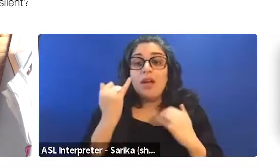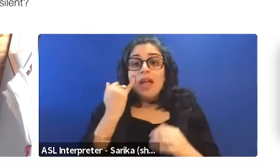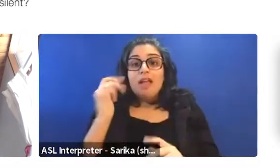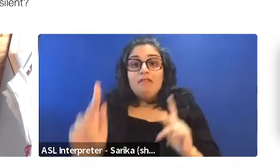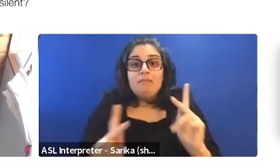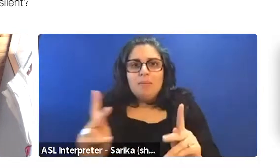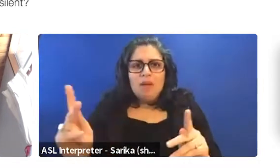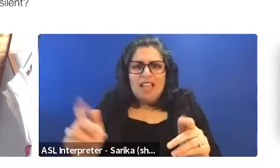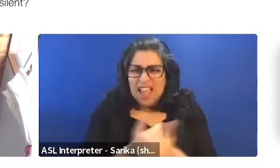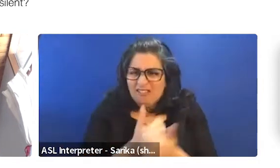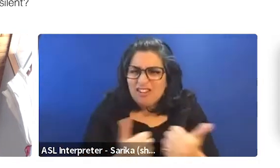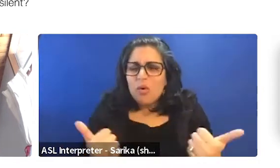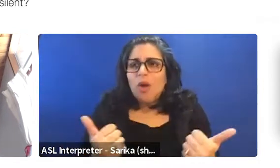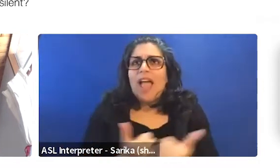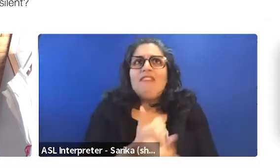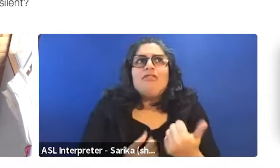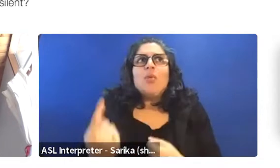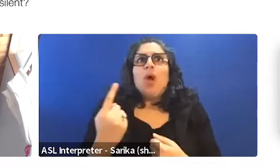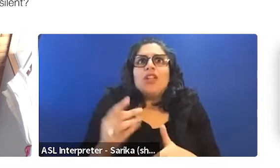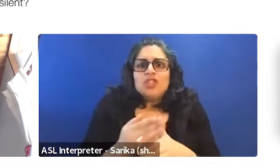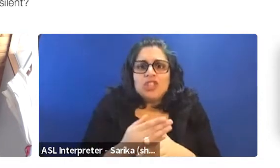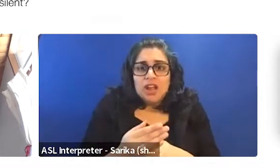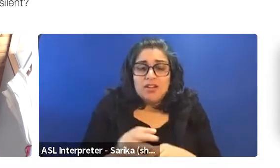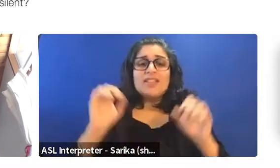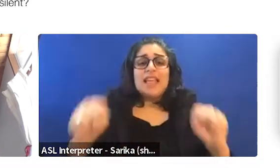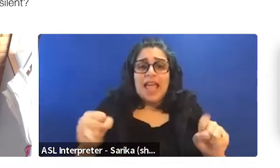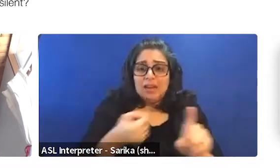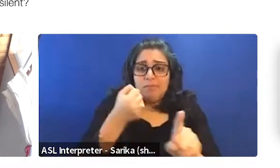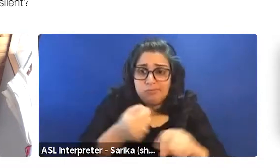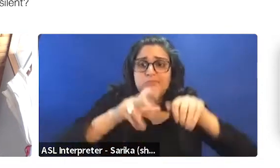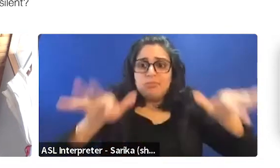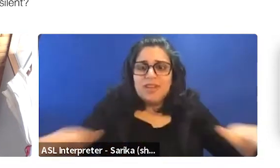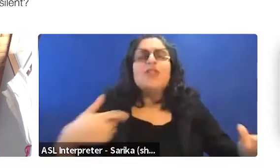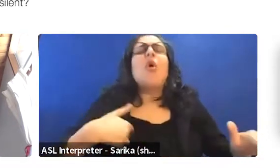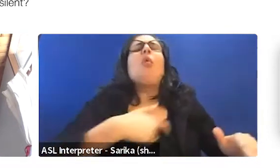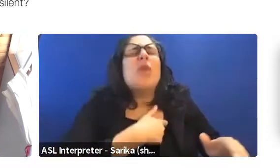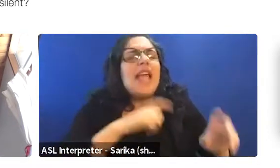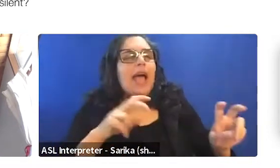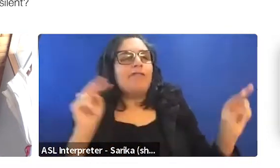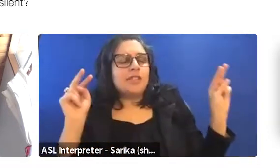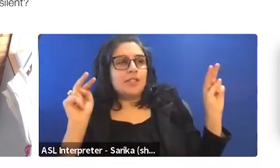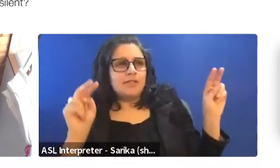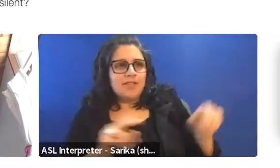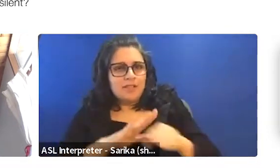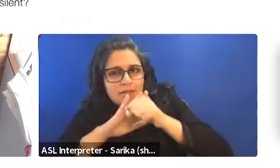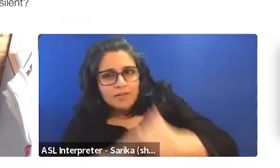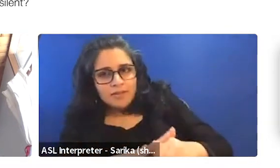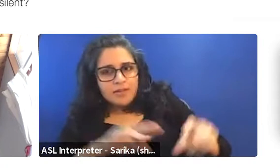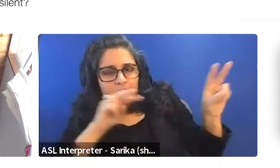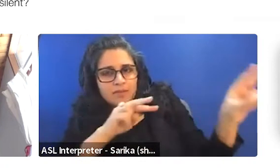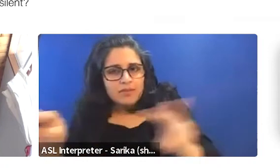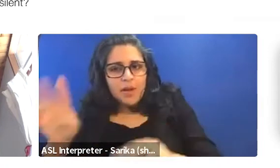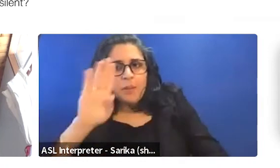huge impact. So we have to actually act as the watchdogs for the Brazilian government, where we really need international support in this